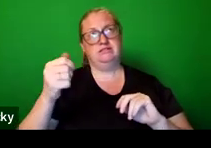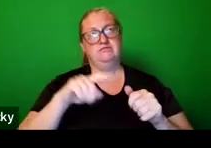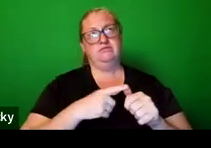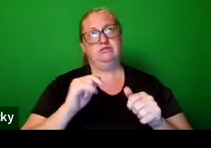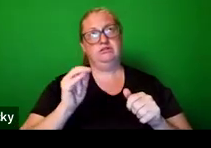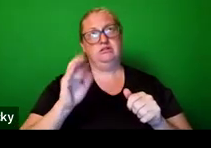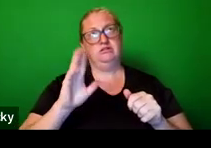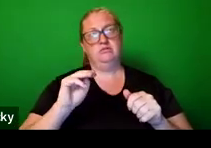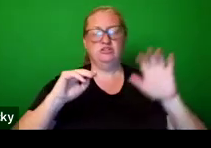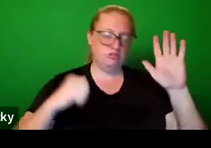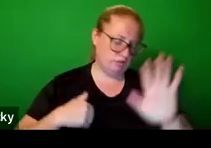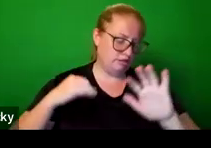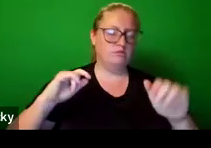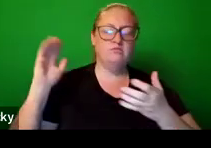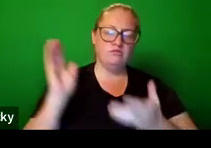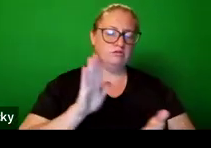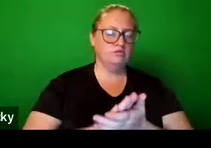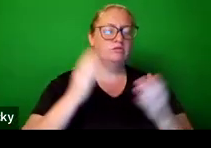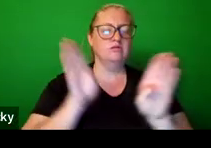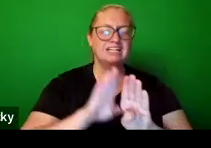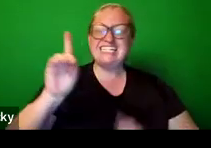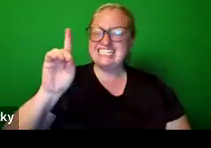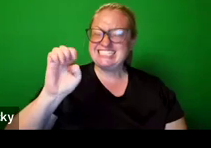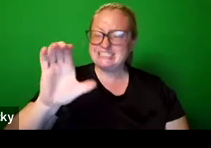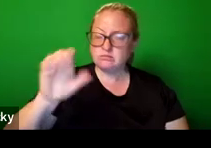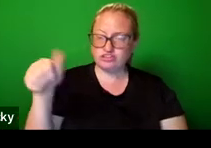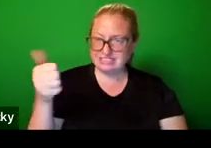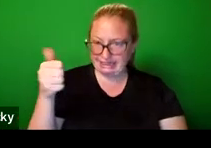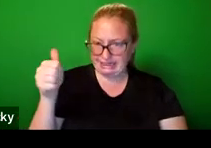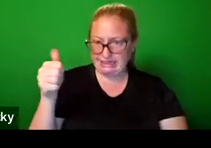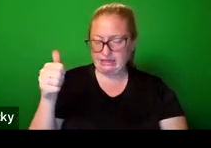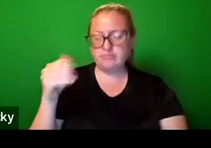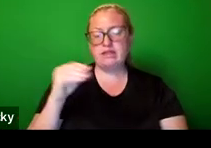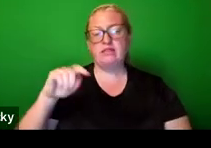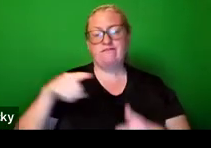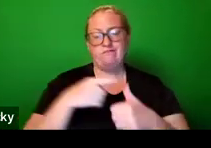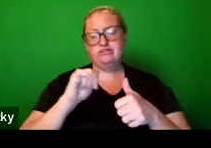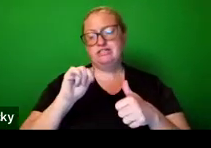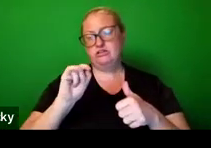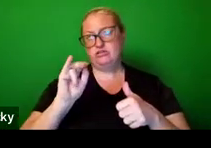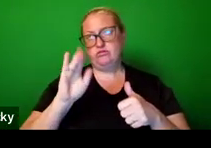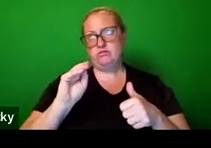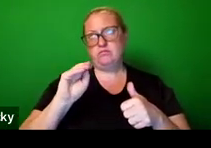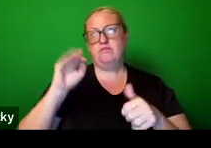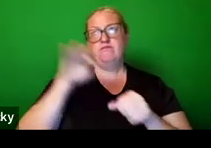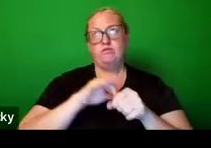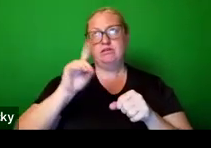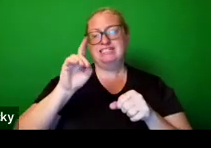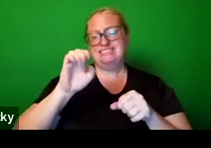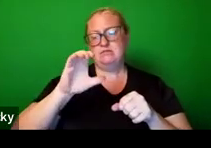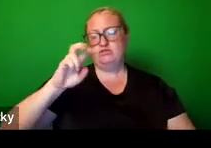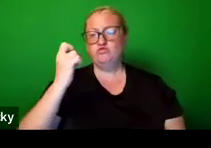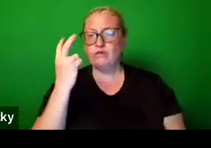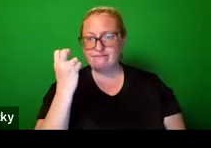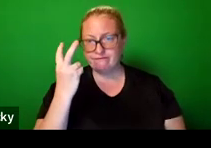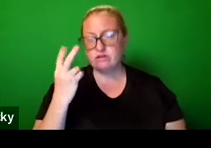be, we're bringing the school closure plan December 10th, and first interim will be voted on December 12th. So